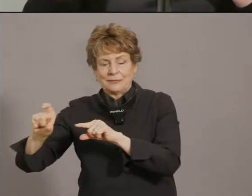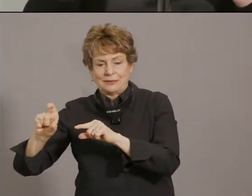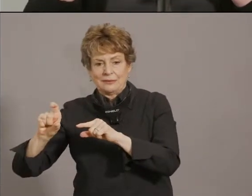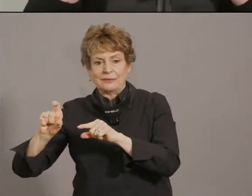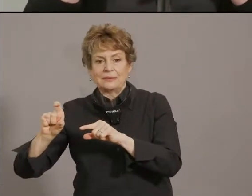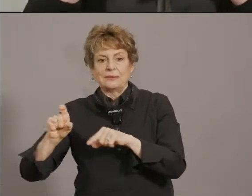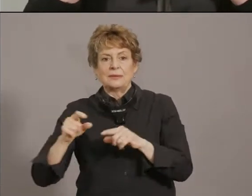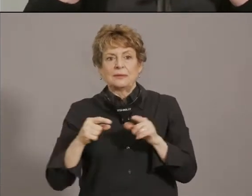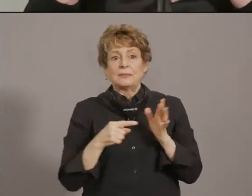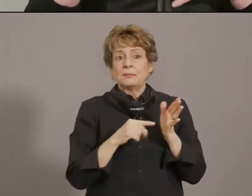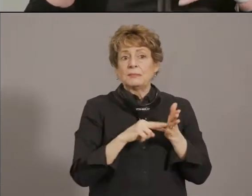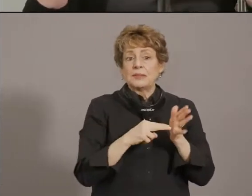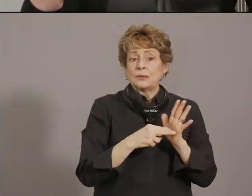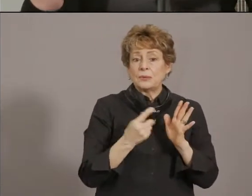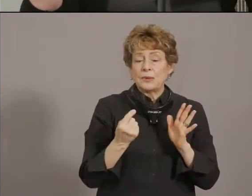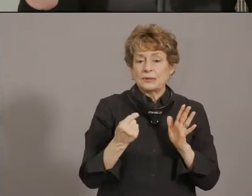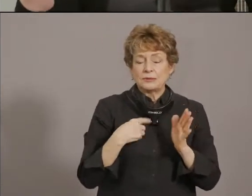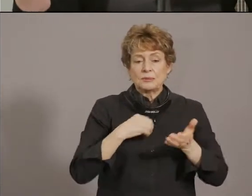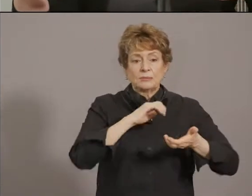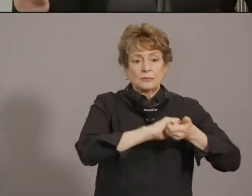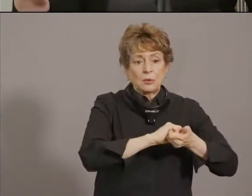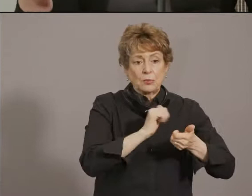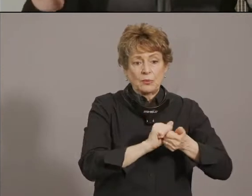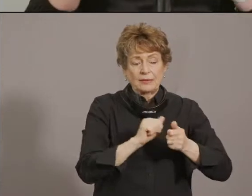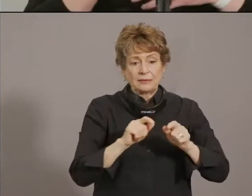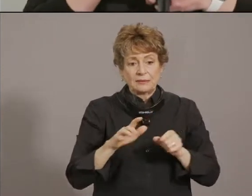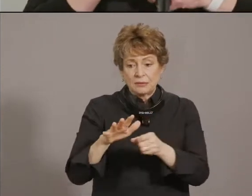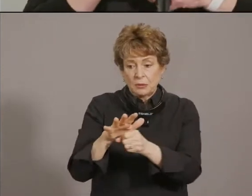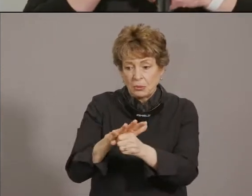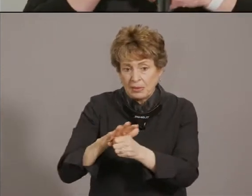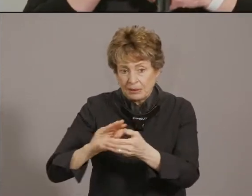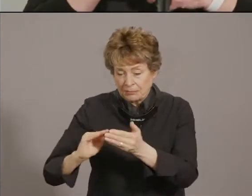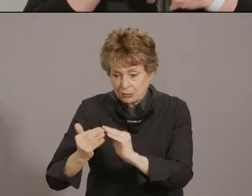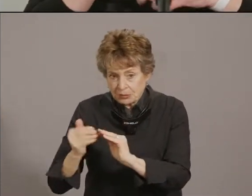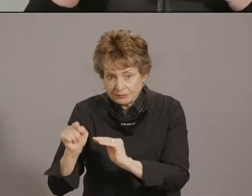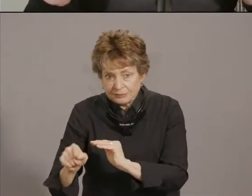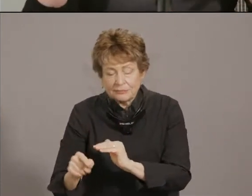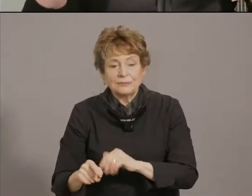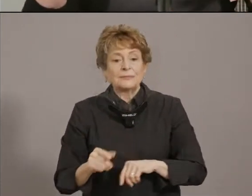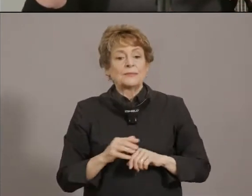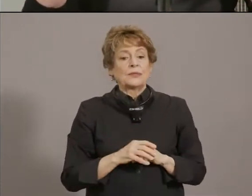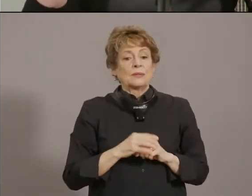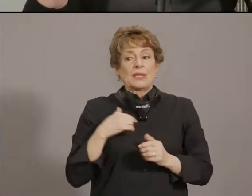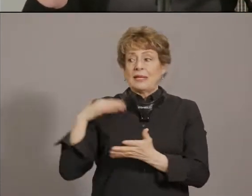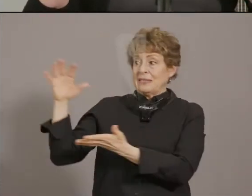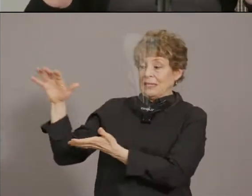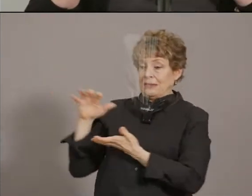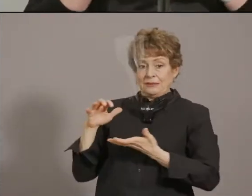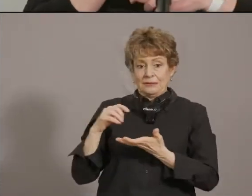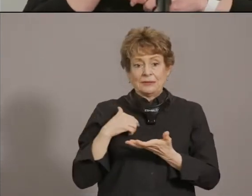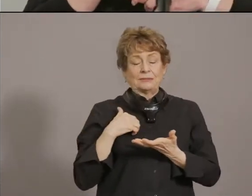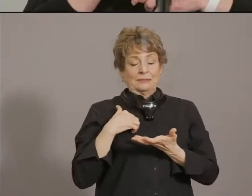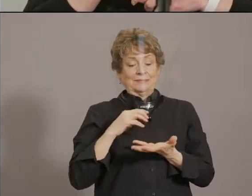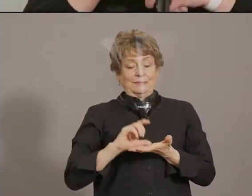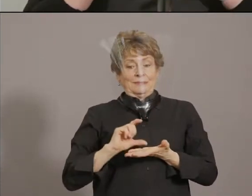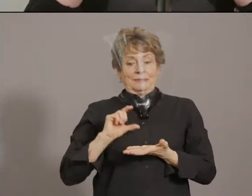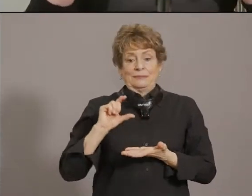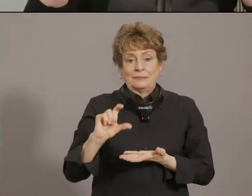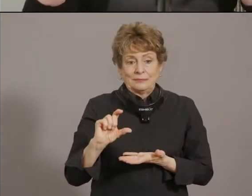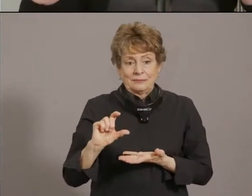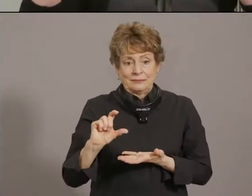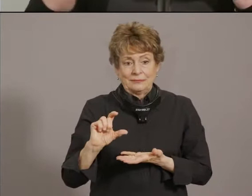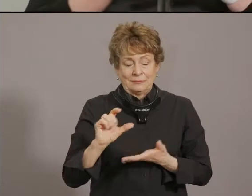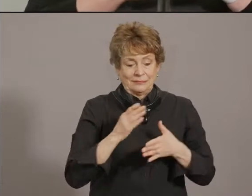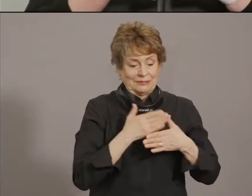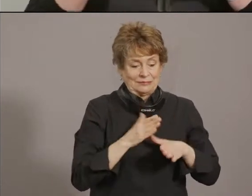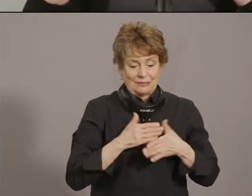community. As we get our weekly allocation numbers, we divide that up on a pro rata population basis to